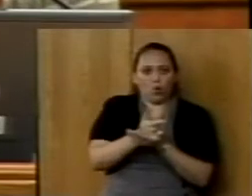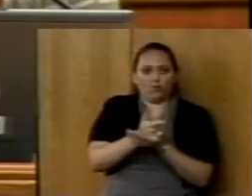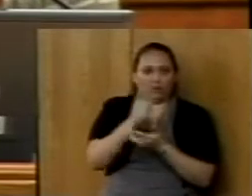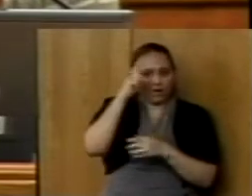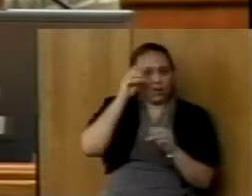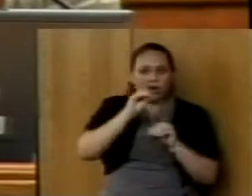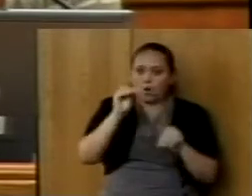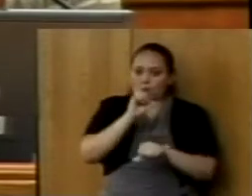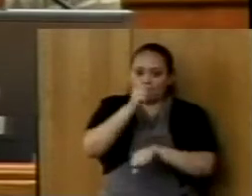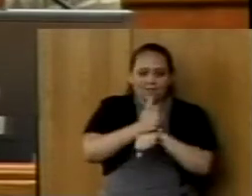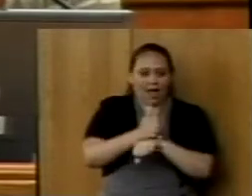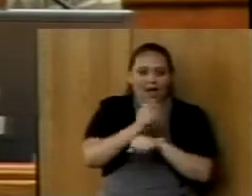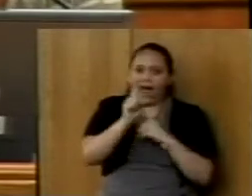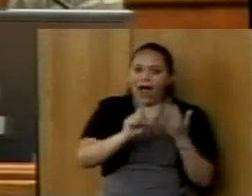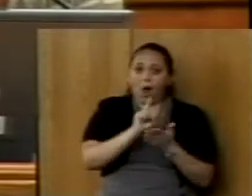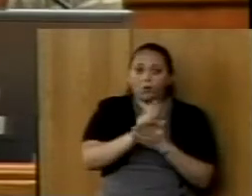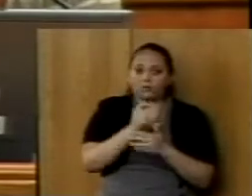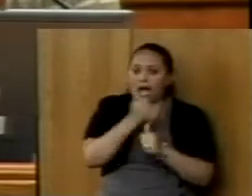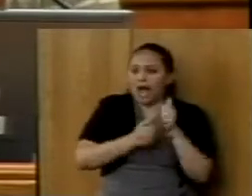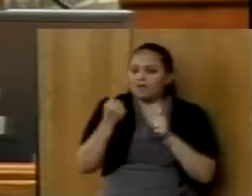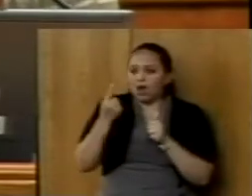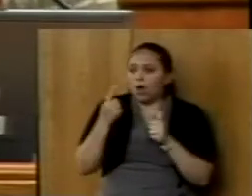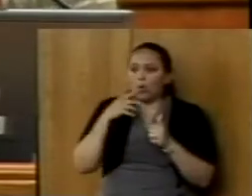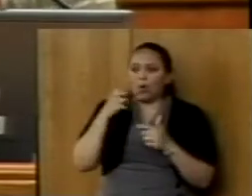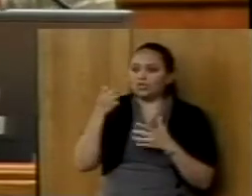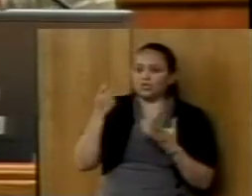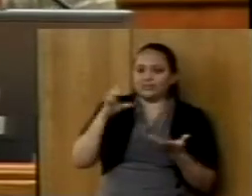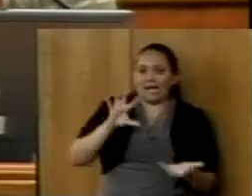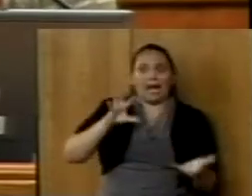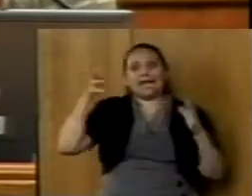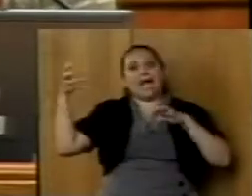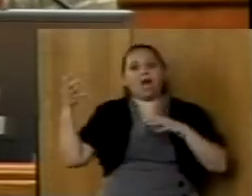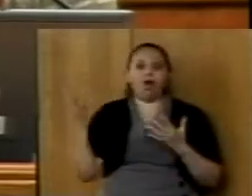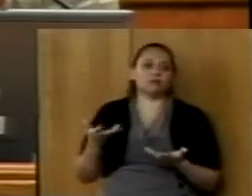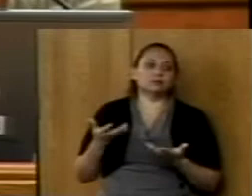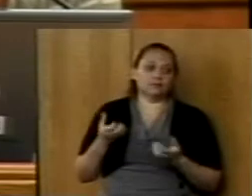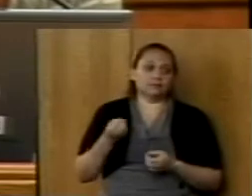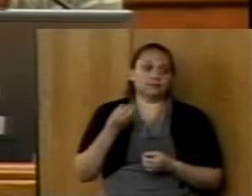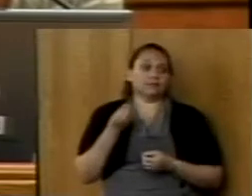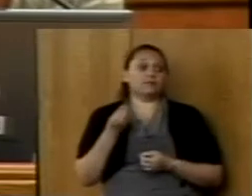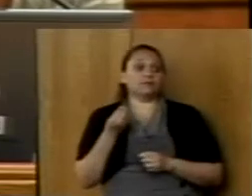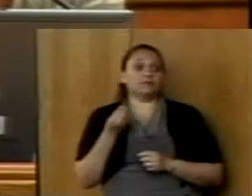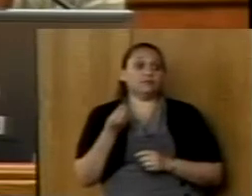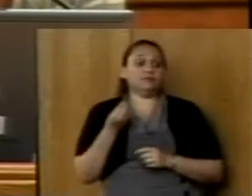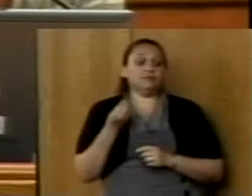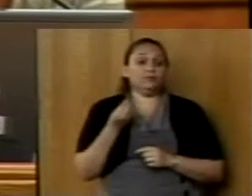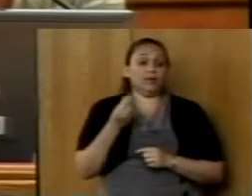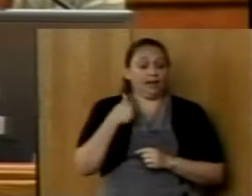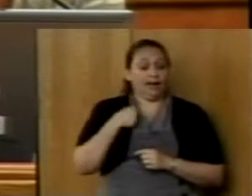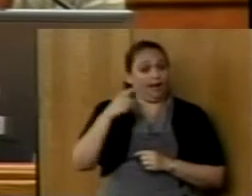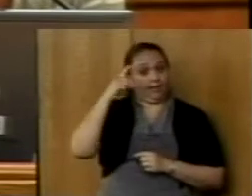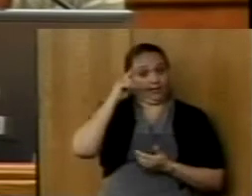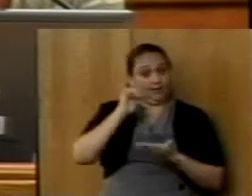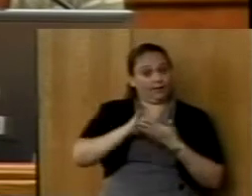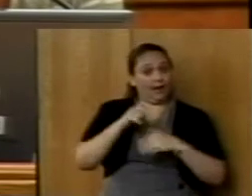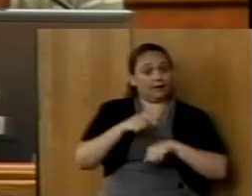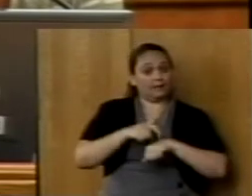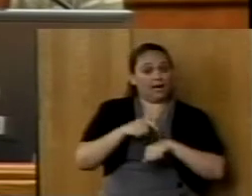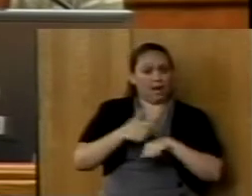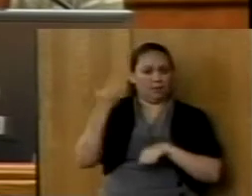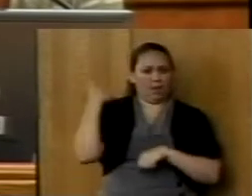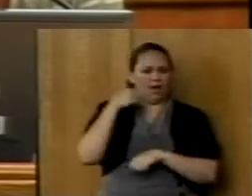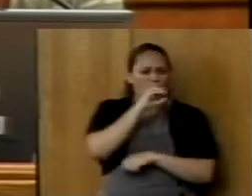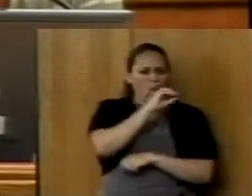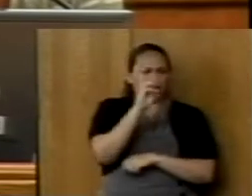hours. So everyone was just, I don't know, it was just chaos. So I think at that time, back